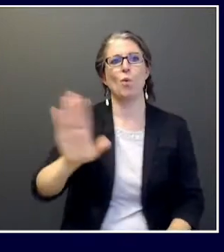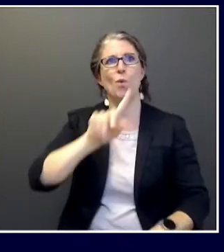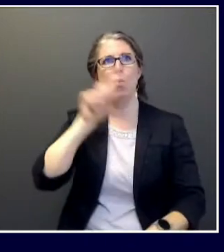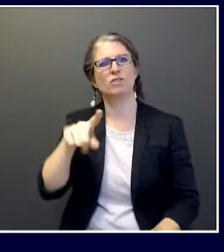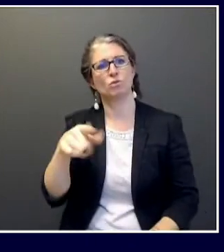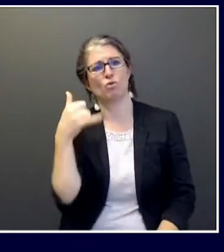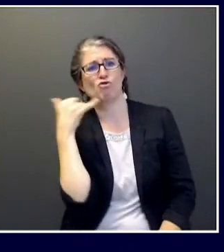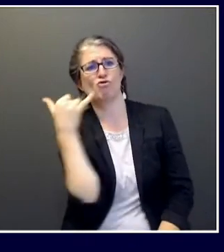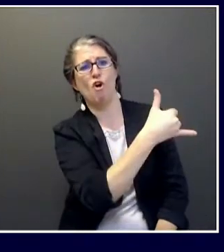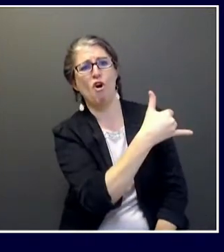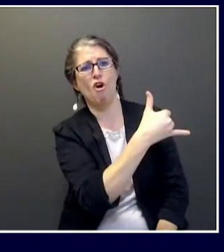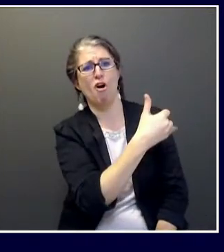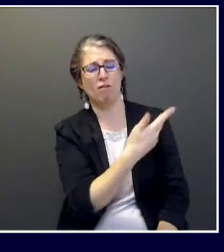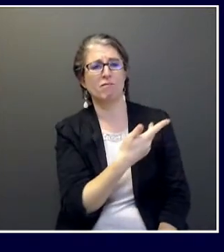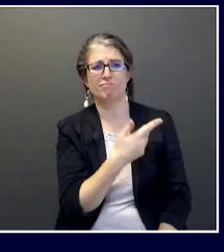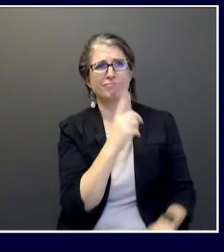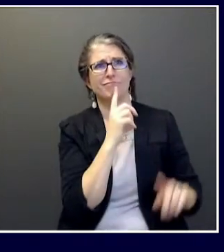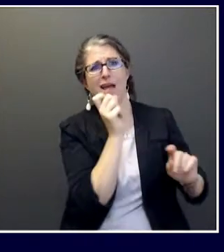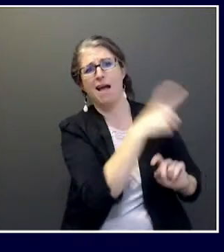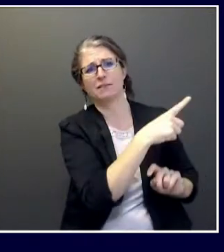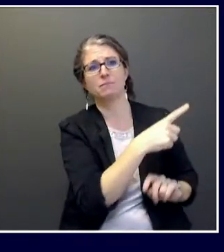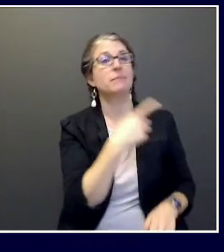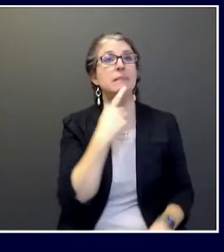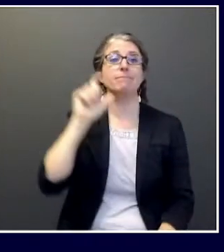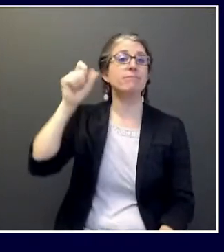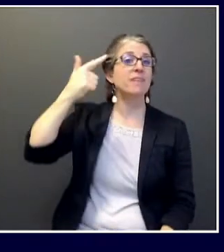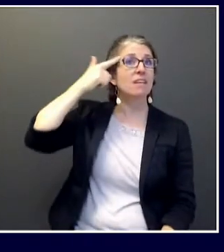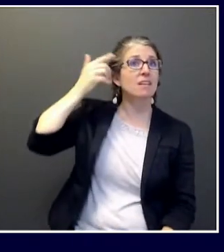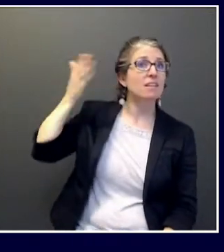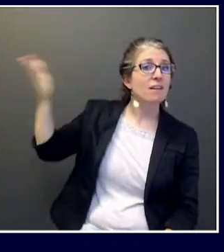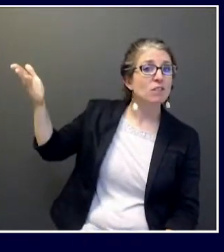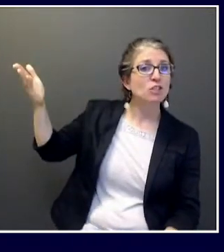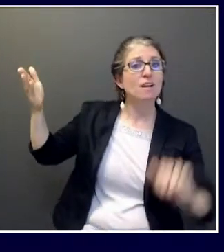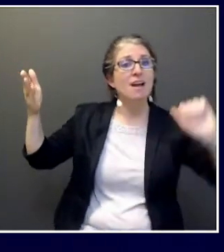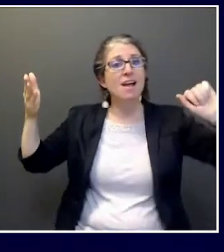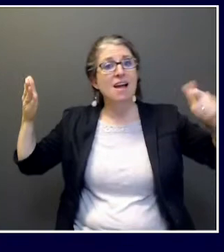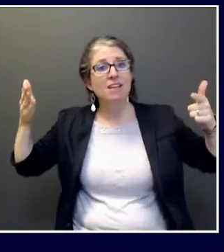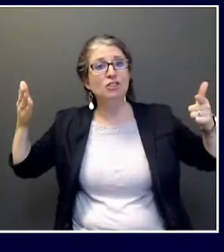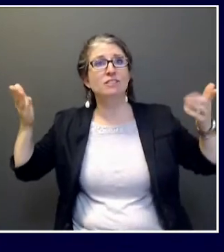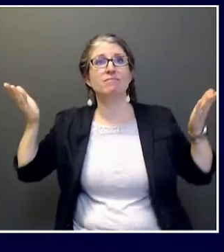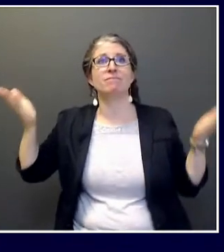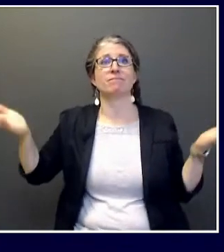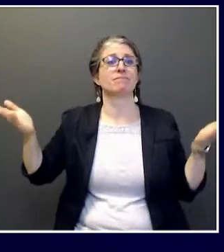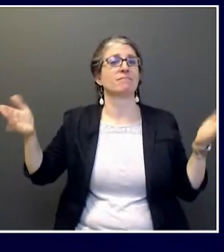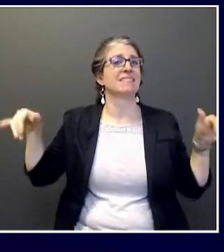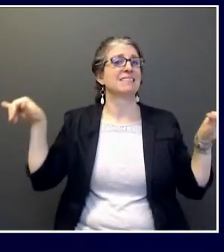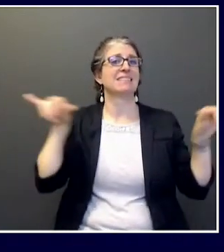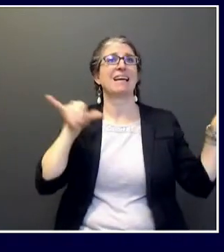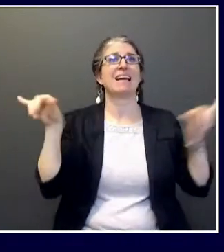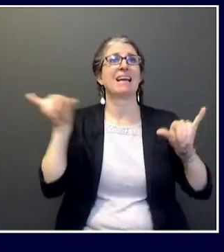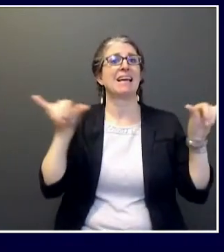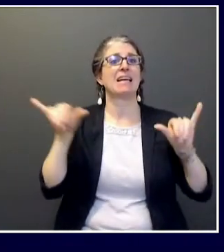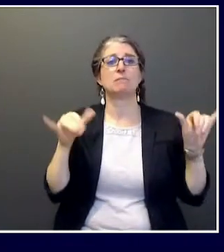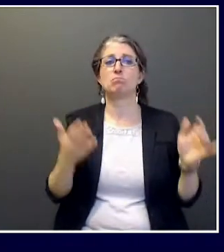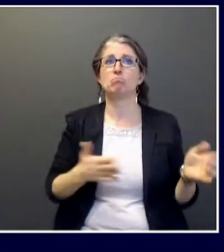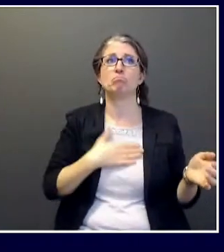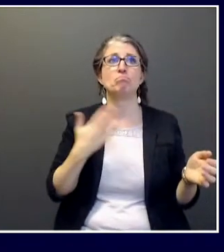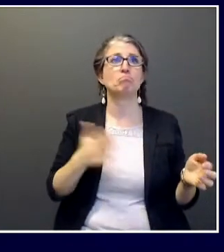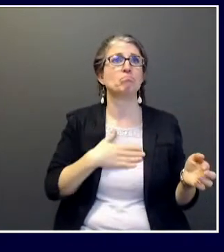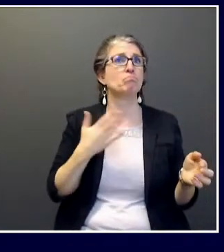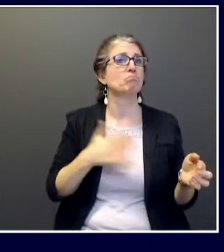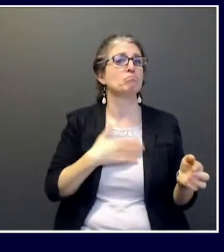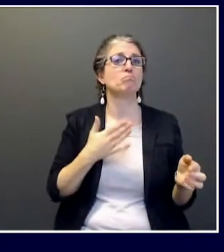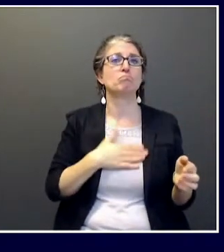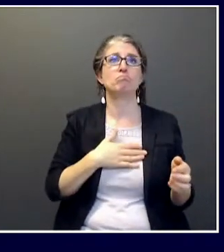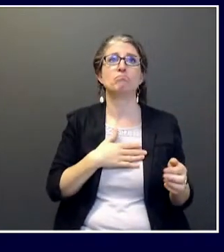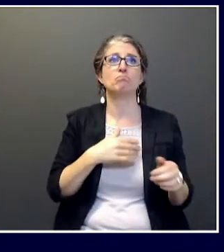General, we're pleased. We believe that the original district decision that looked at our law, looked at our backup for why we